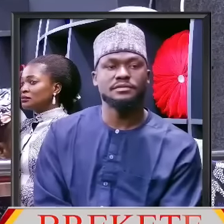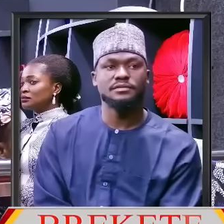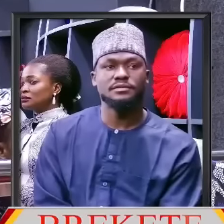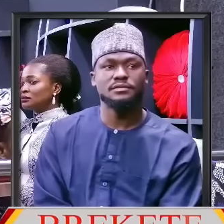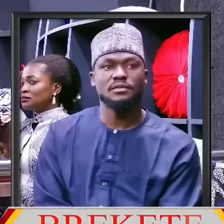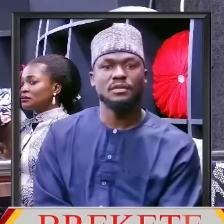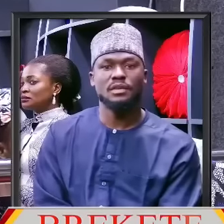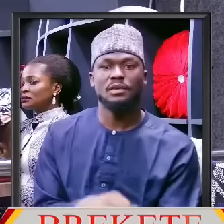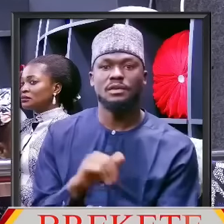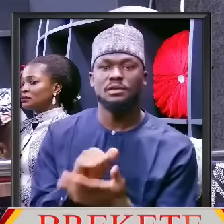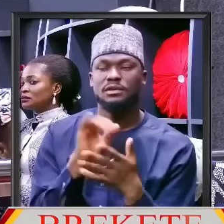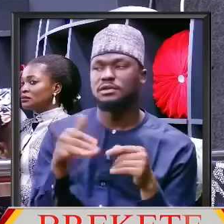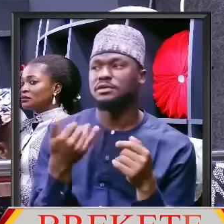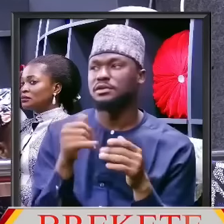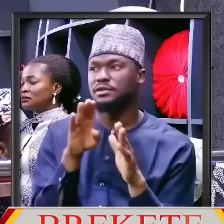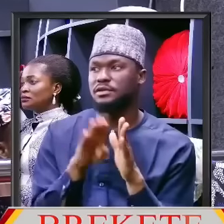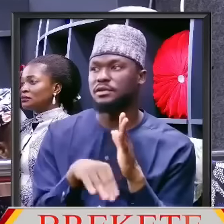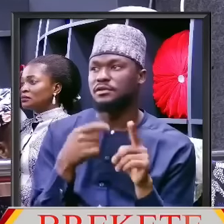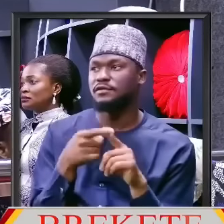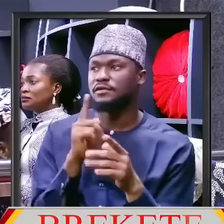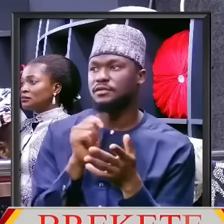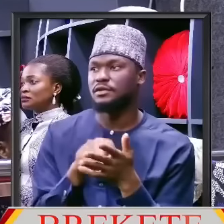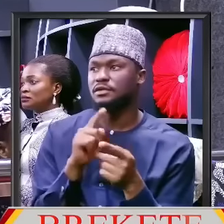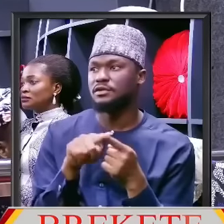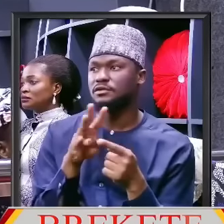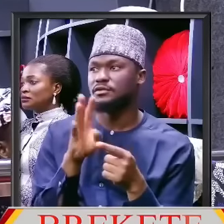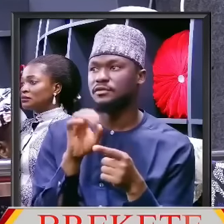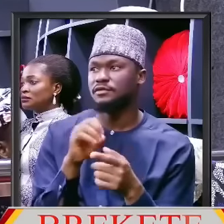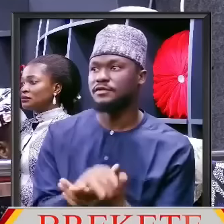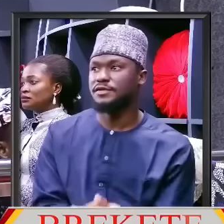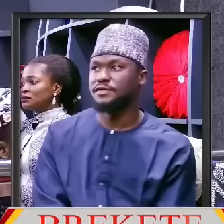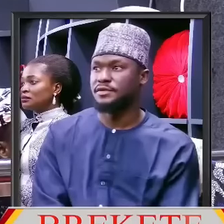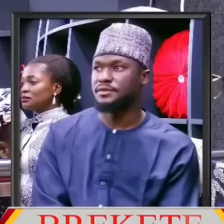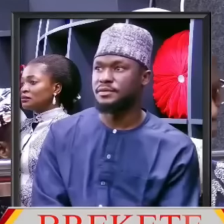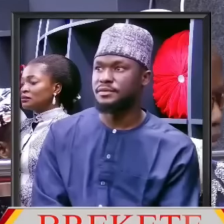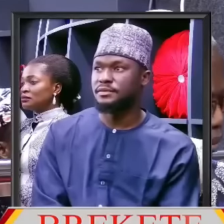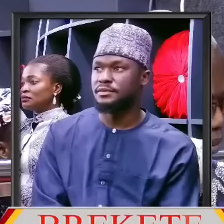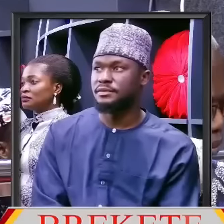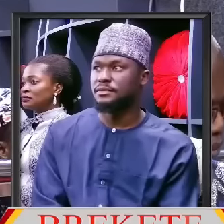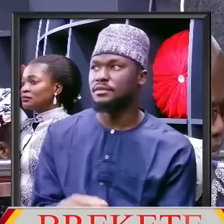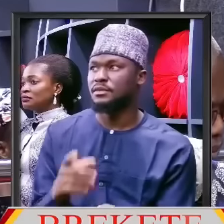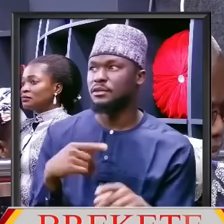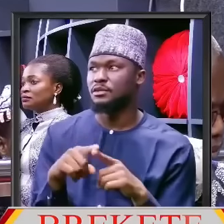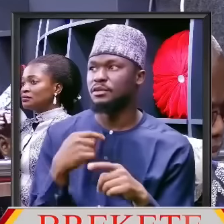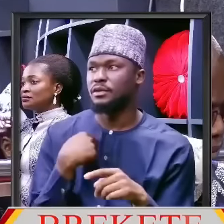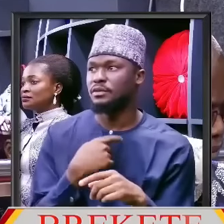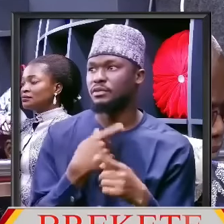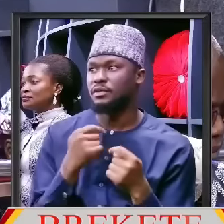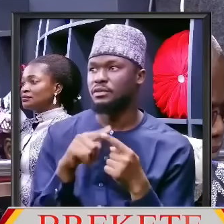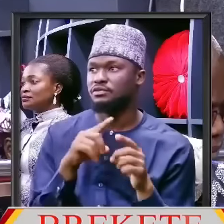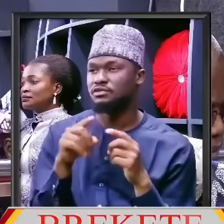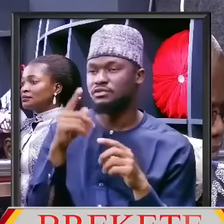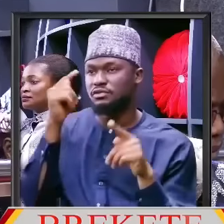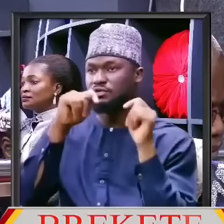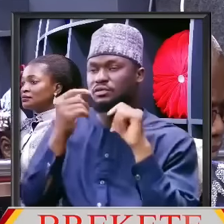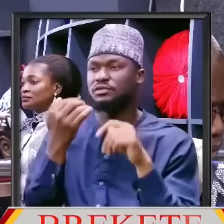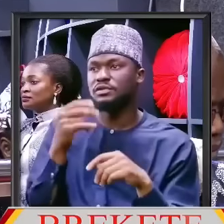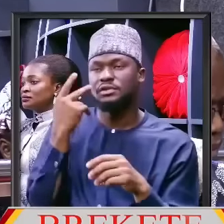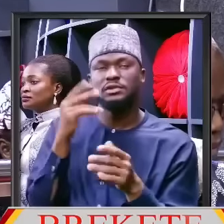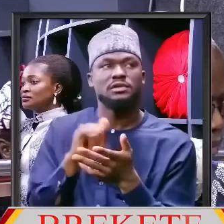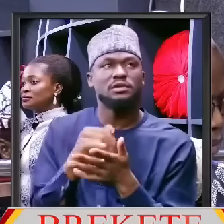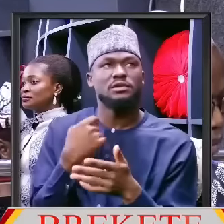So now so they reduce from 1,000 to 450. Yes, sir. So as we can't they do trouble, they can't say